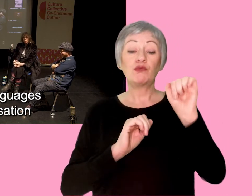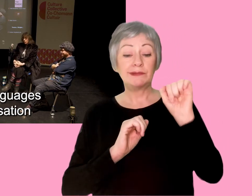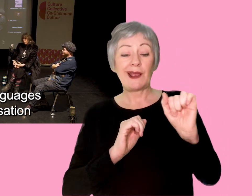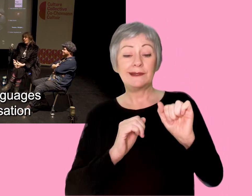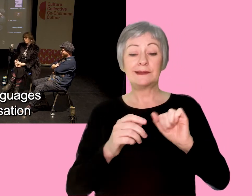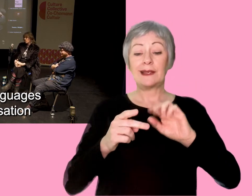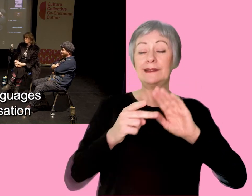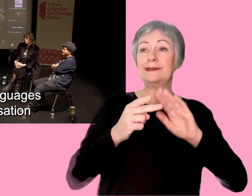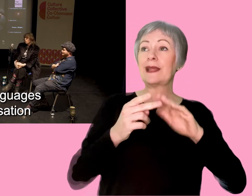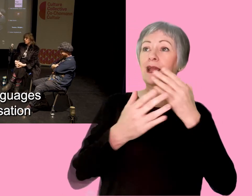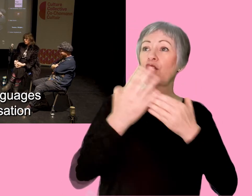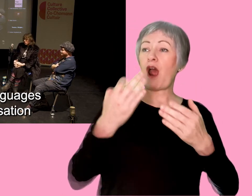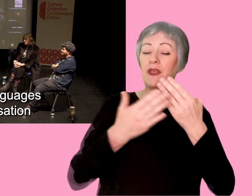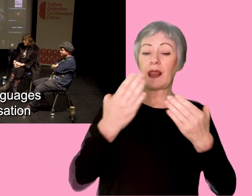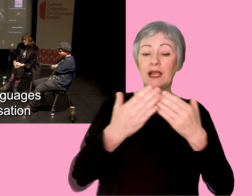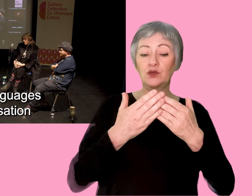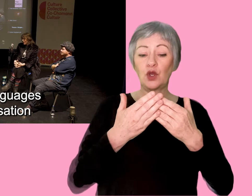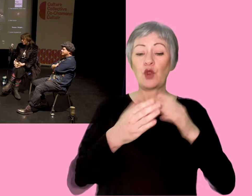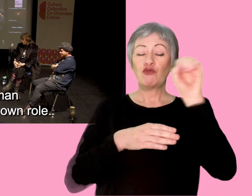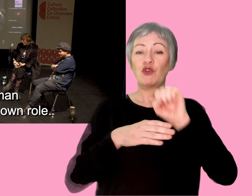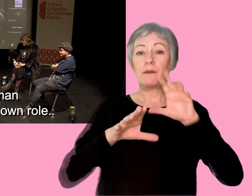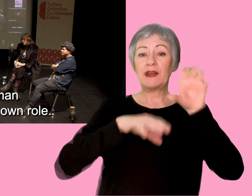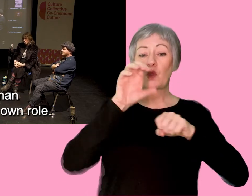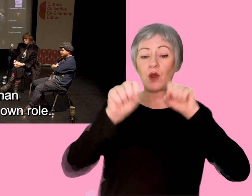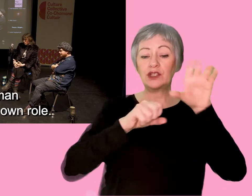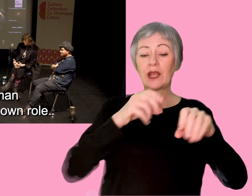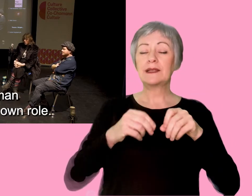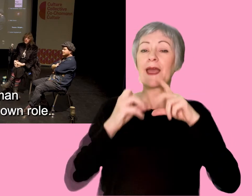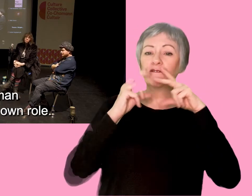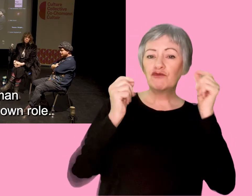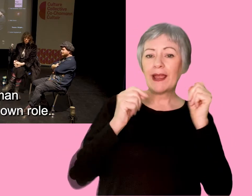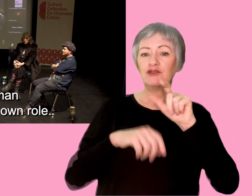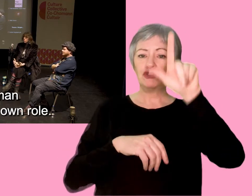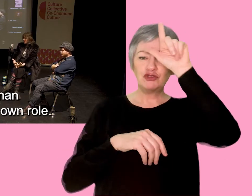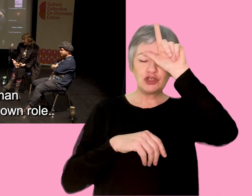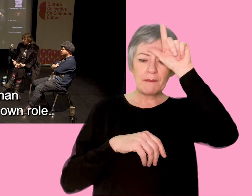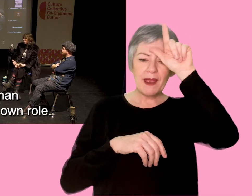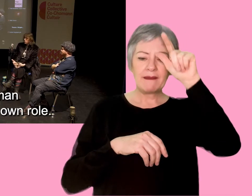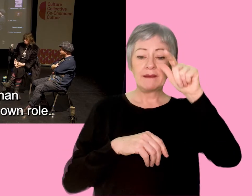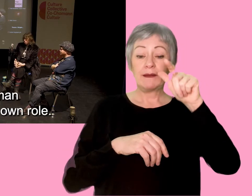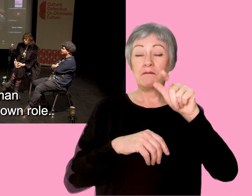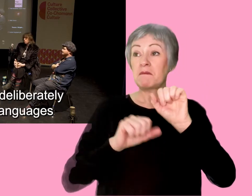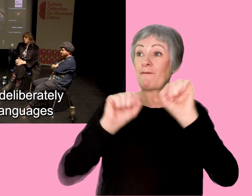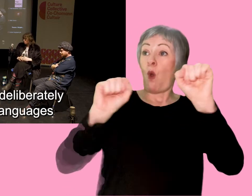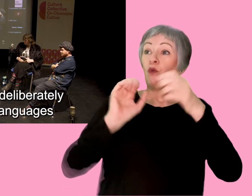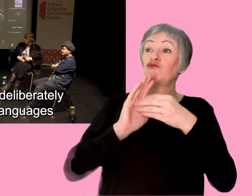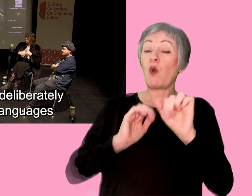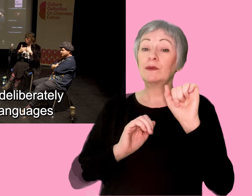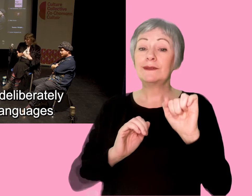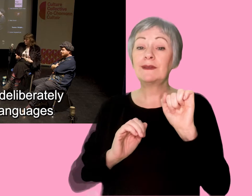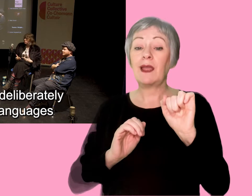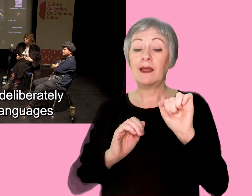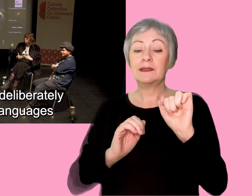second, other languages of European colonization, French, German, which again have their own role. But